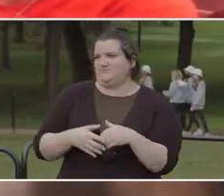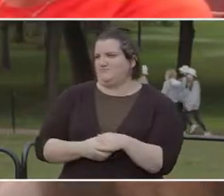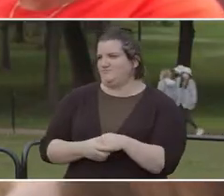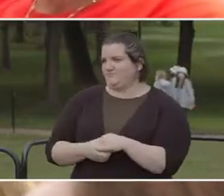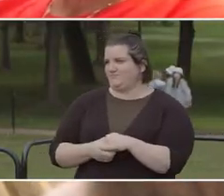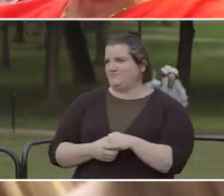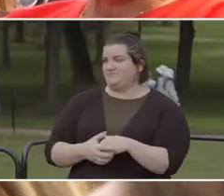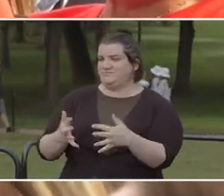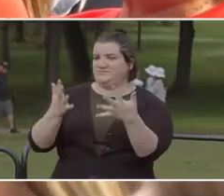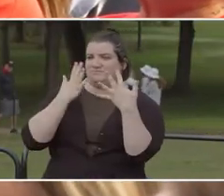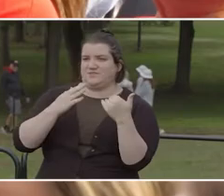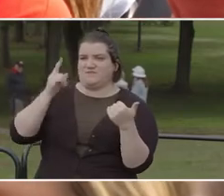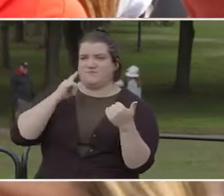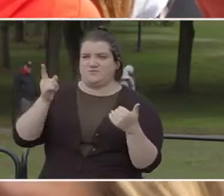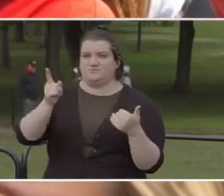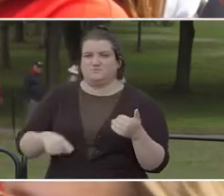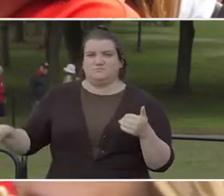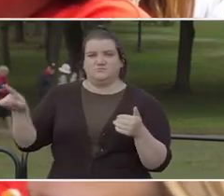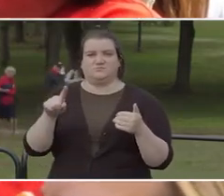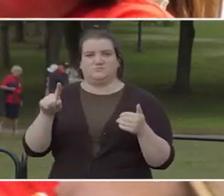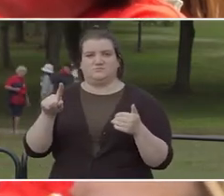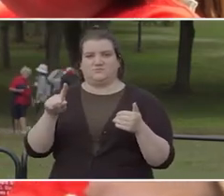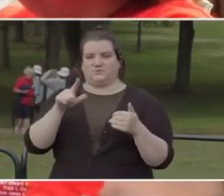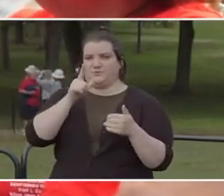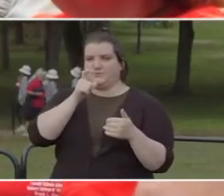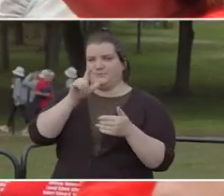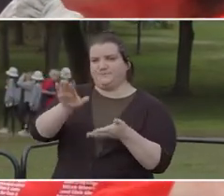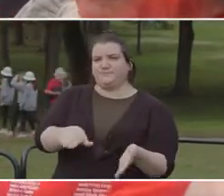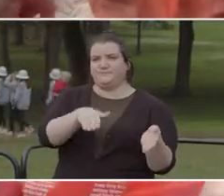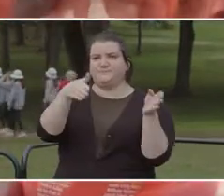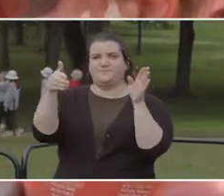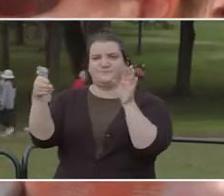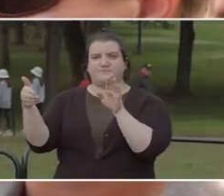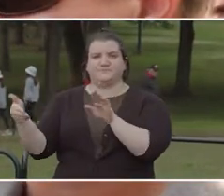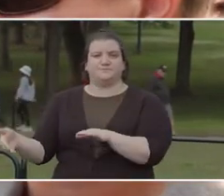Sing it for the ones that didn't make it.